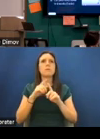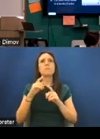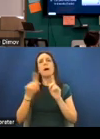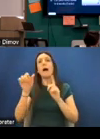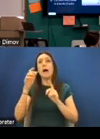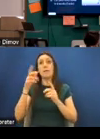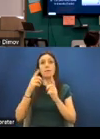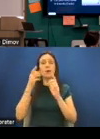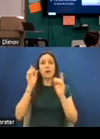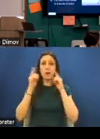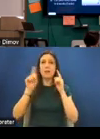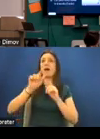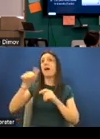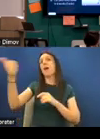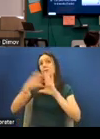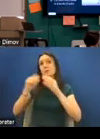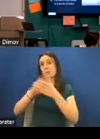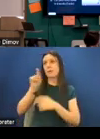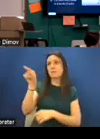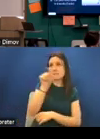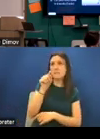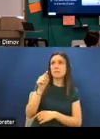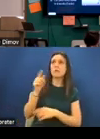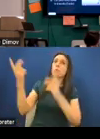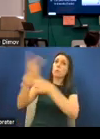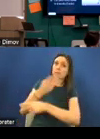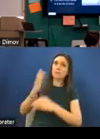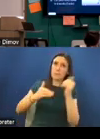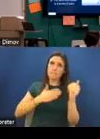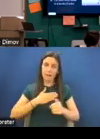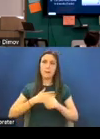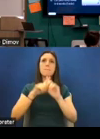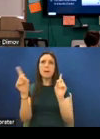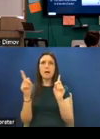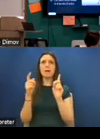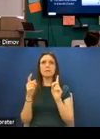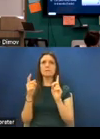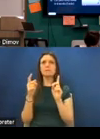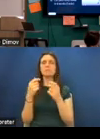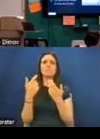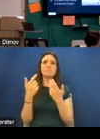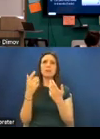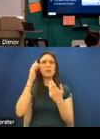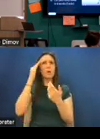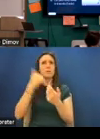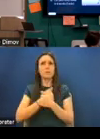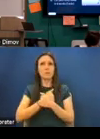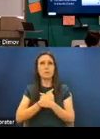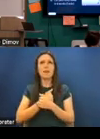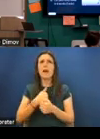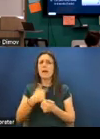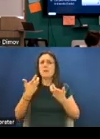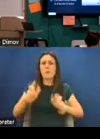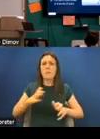stories. But, we were all loved. But and then I was like, I don't want my family to be that